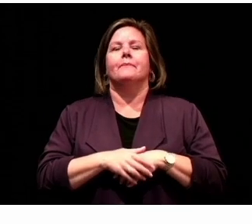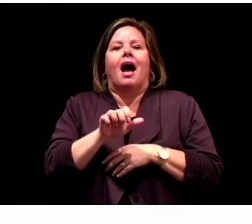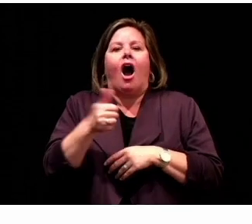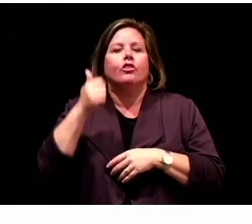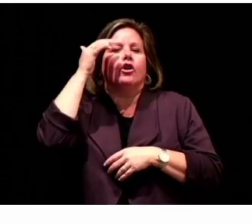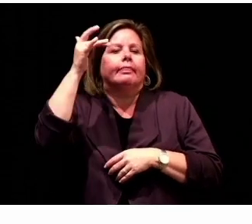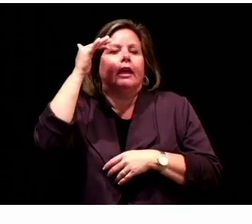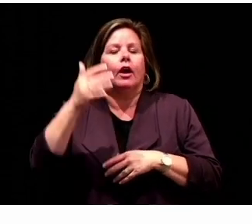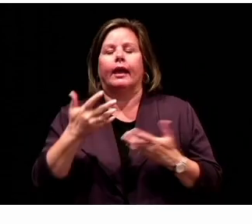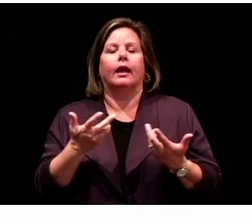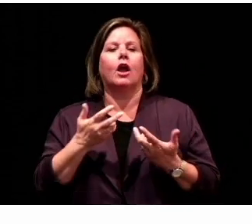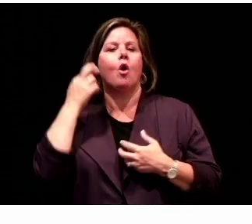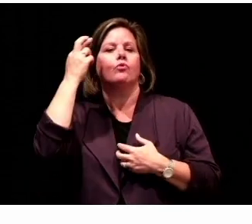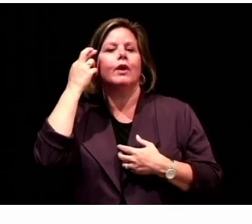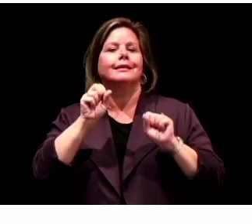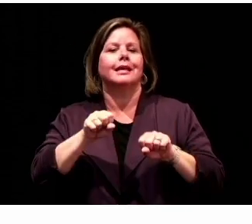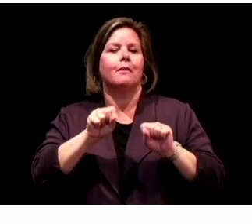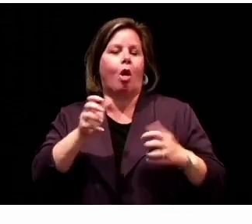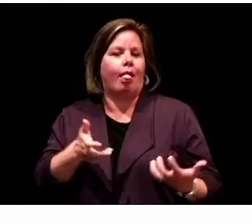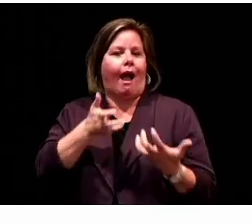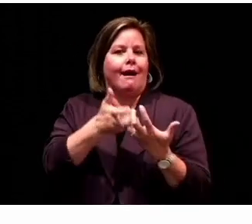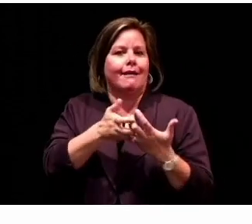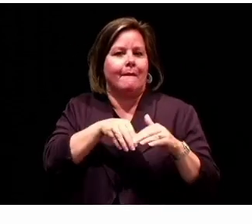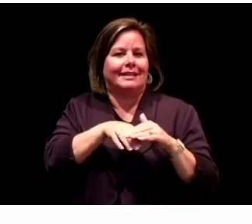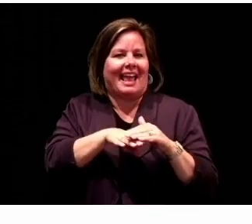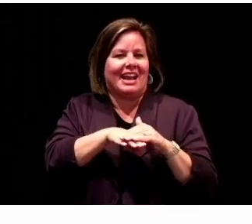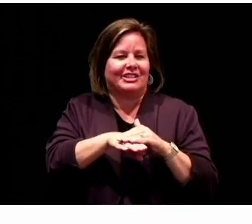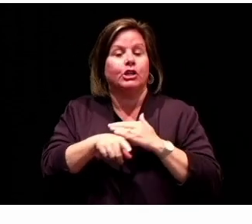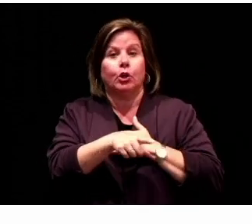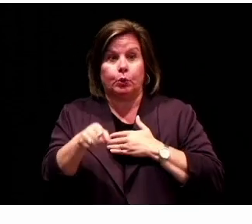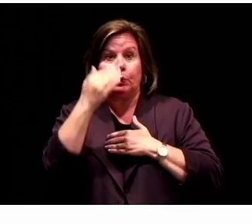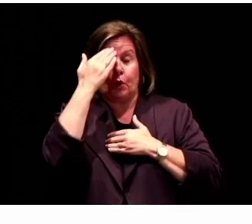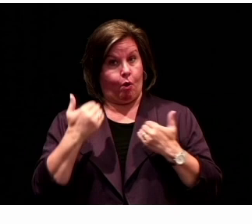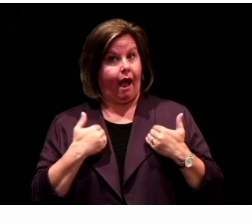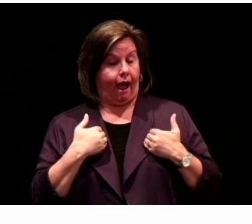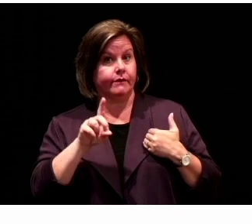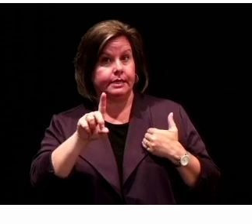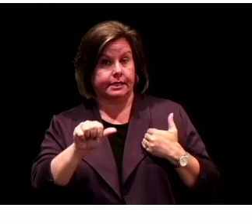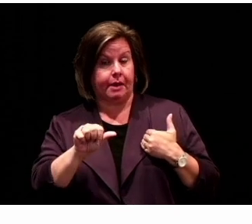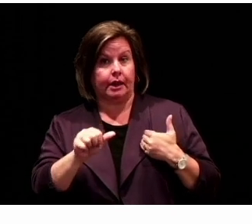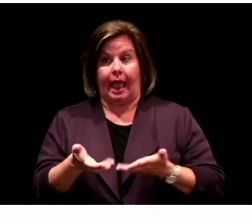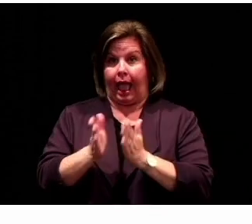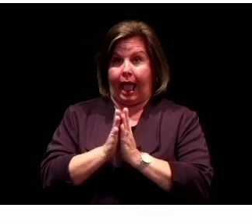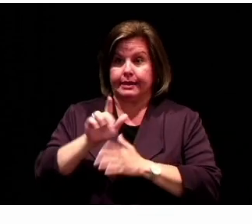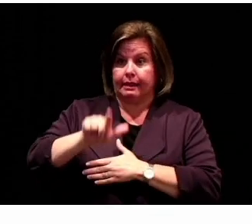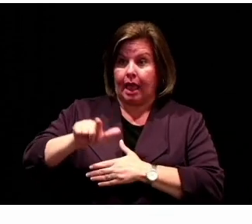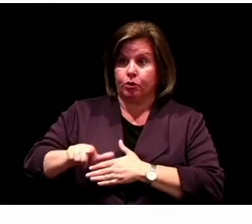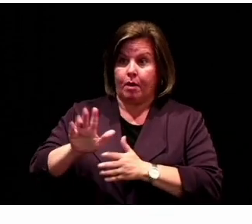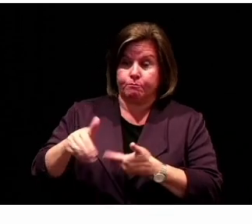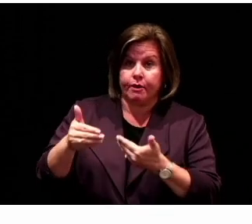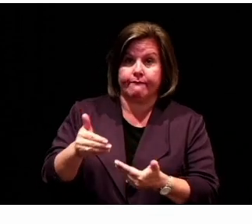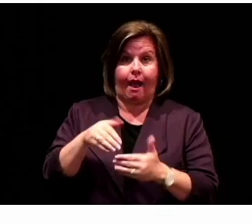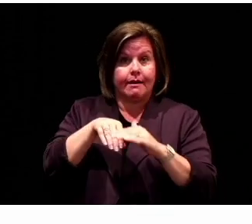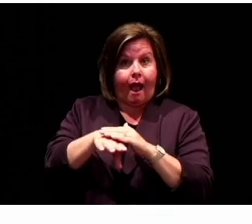The idea of individualized assessment is that you are evaluating the applicant on individual merit